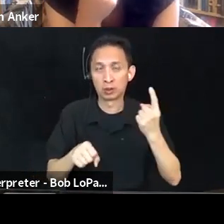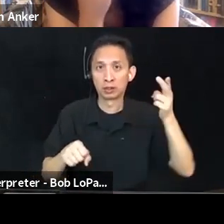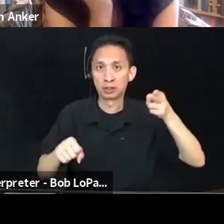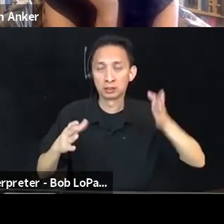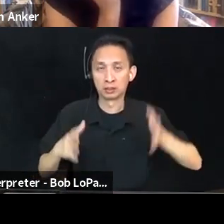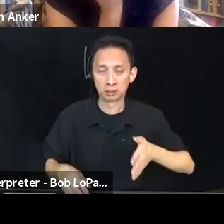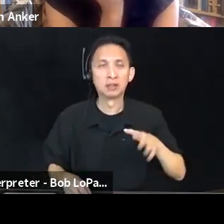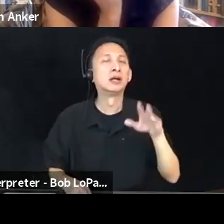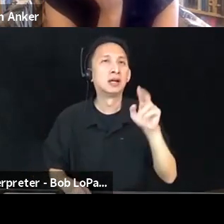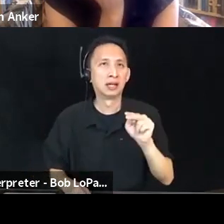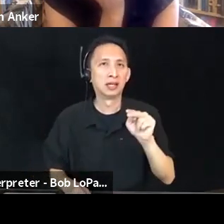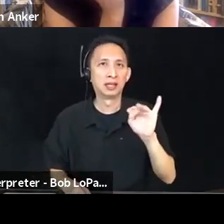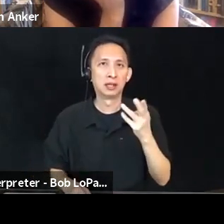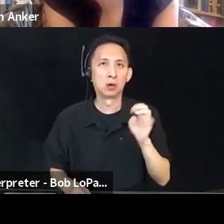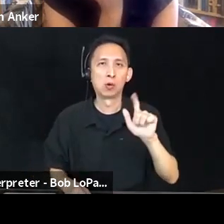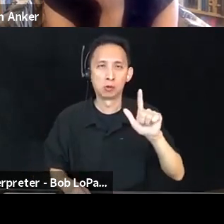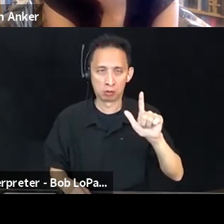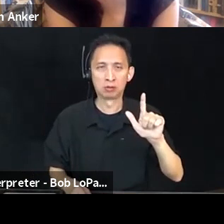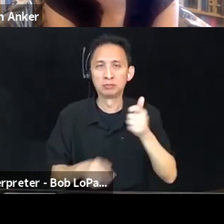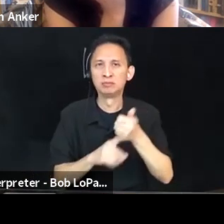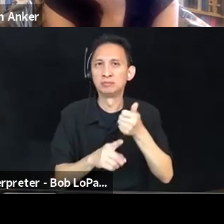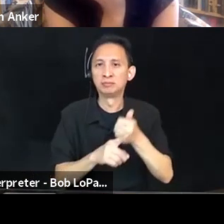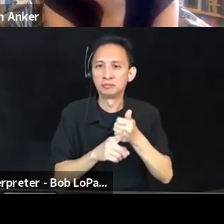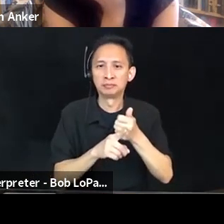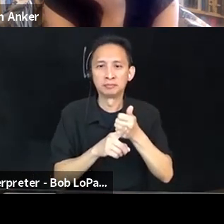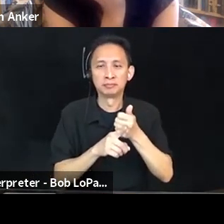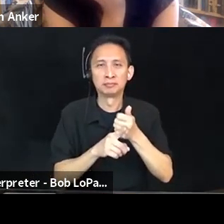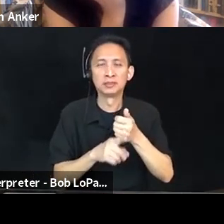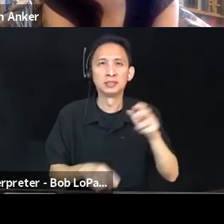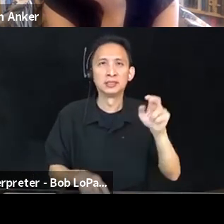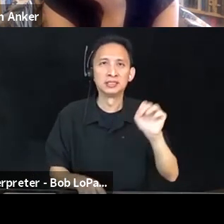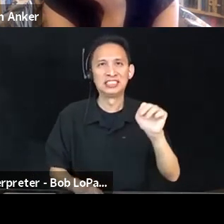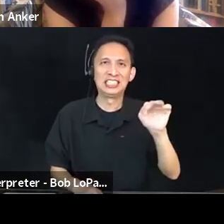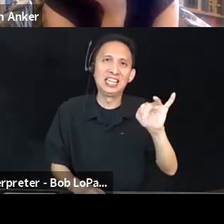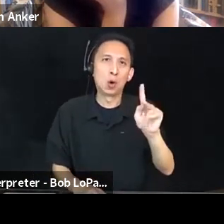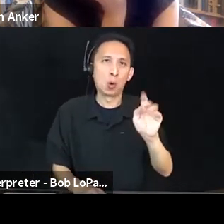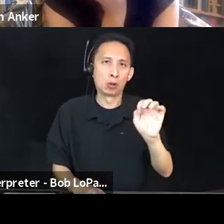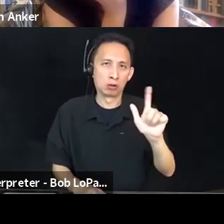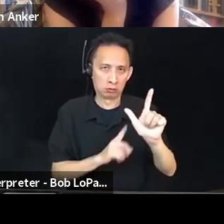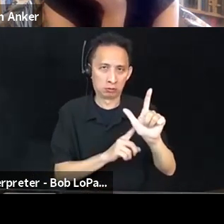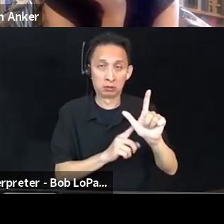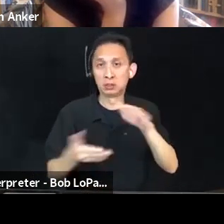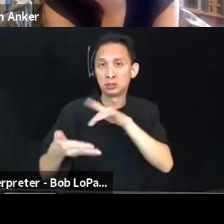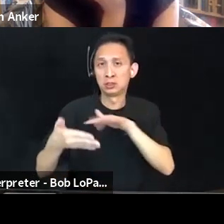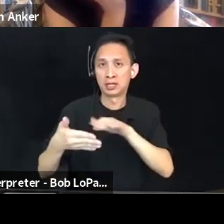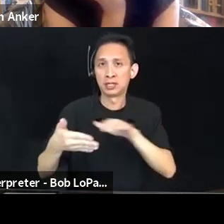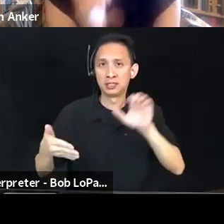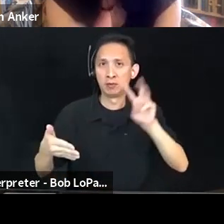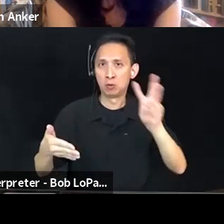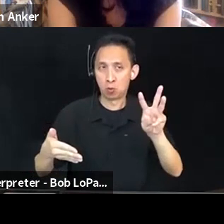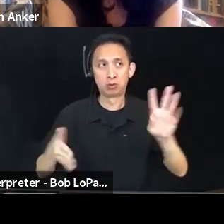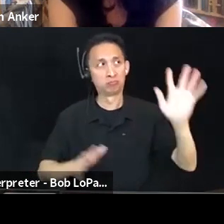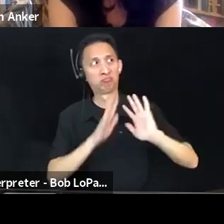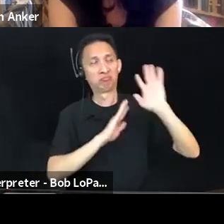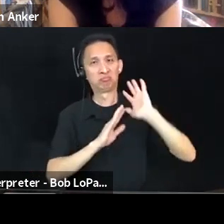Nicole Leroux, who studied the fact of civil war, especially in ancient